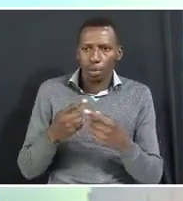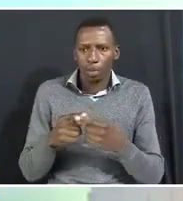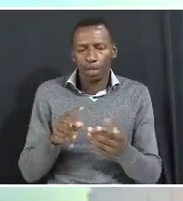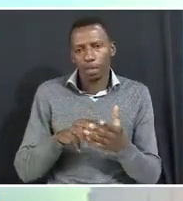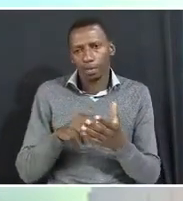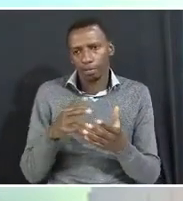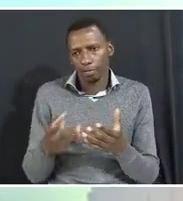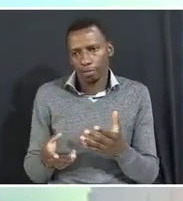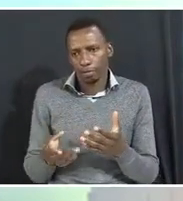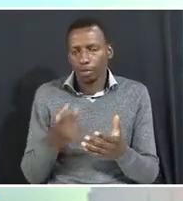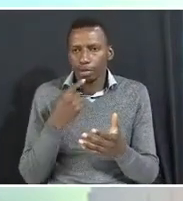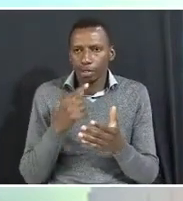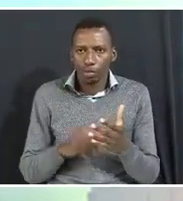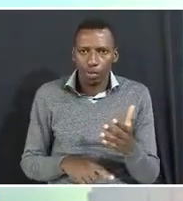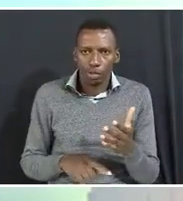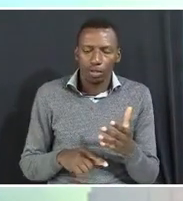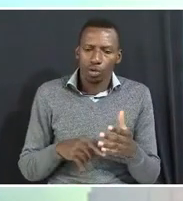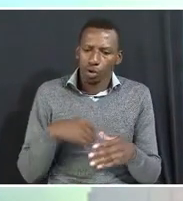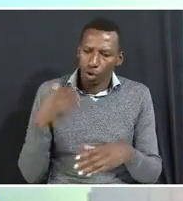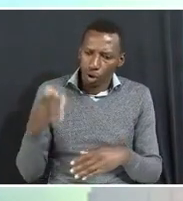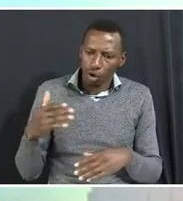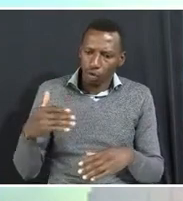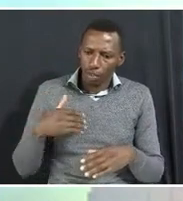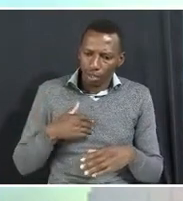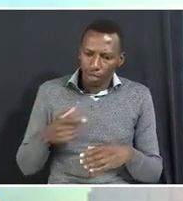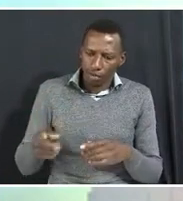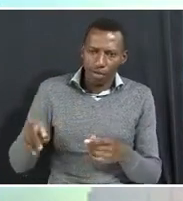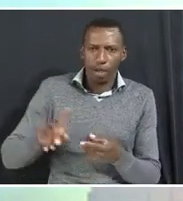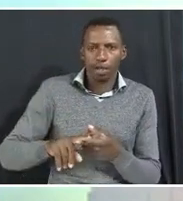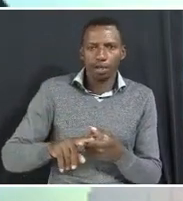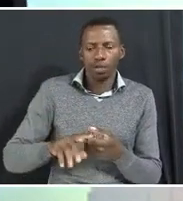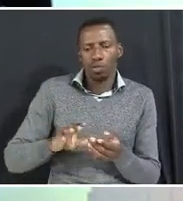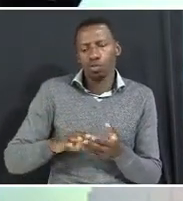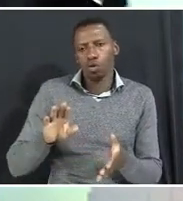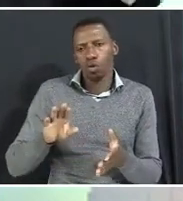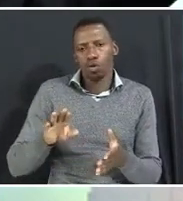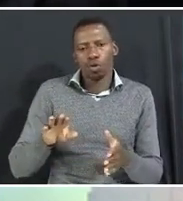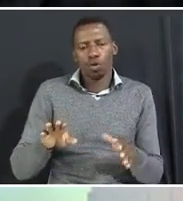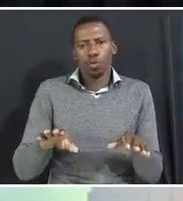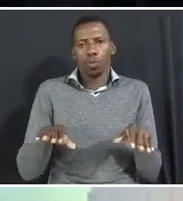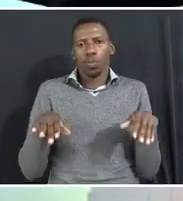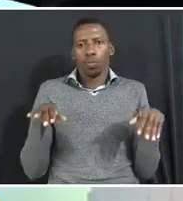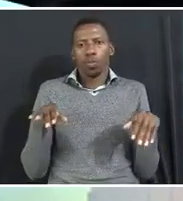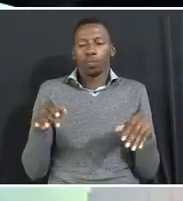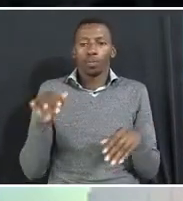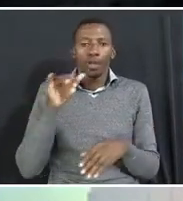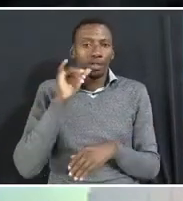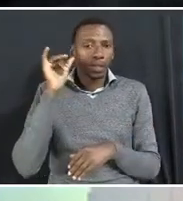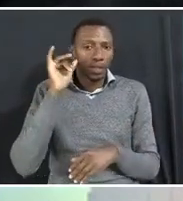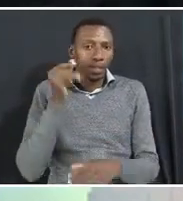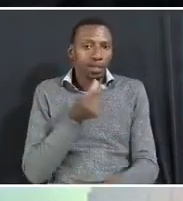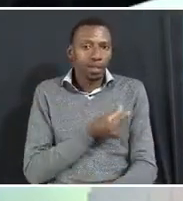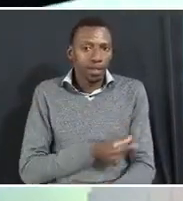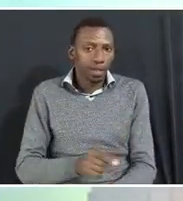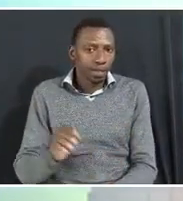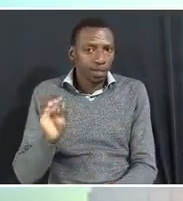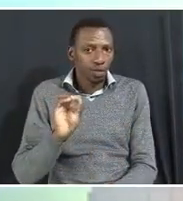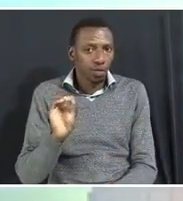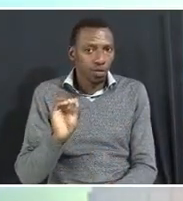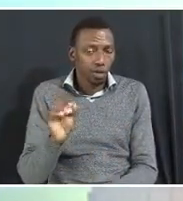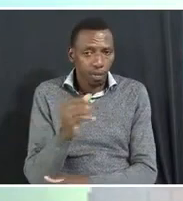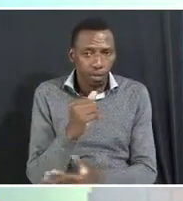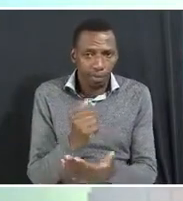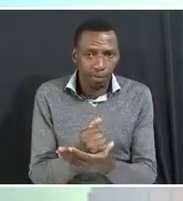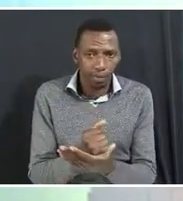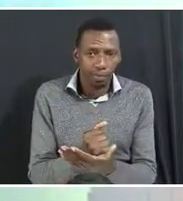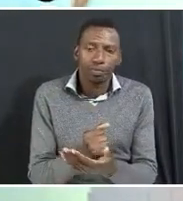therefore he tells them, always have this extra. Don't rely on yesterday's graces. Amen?